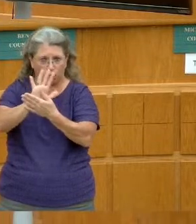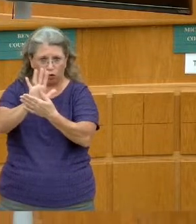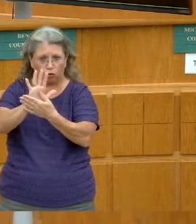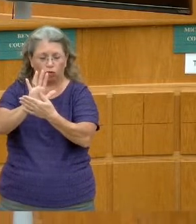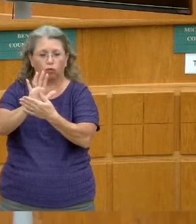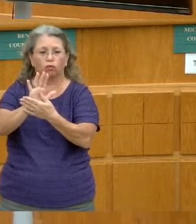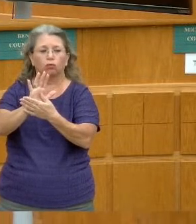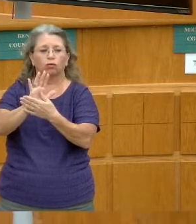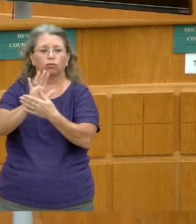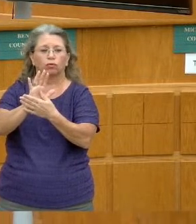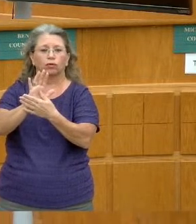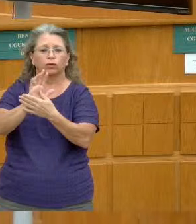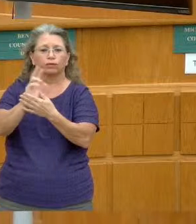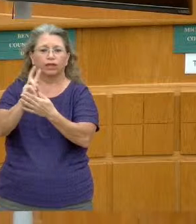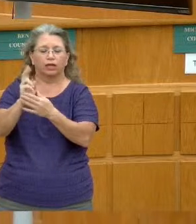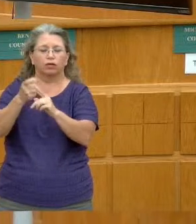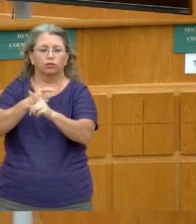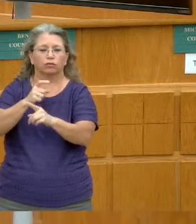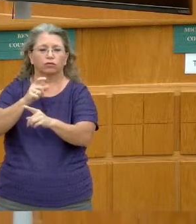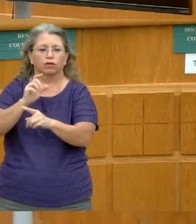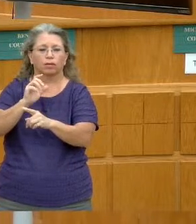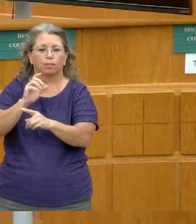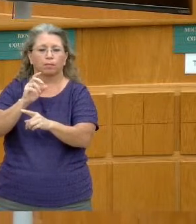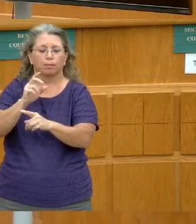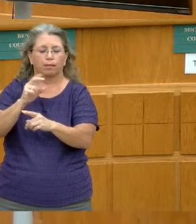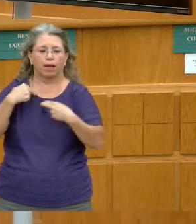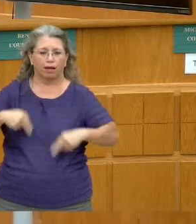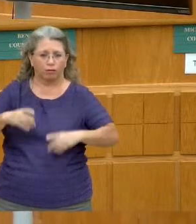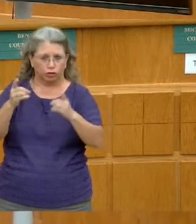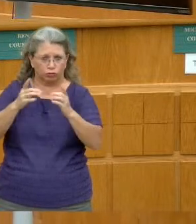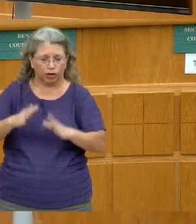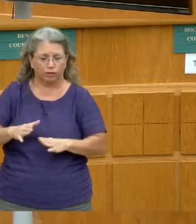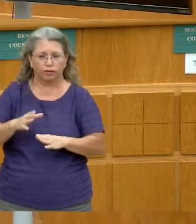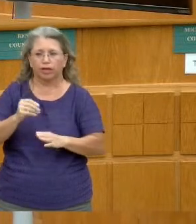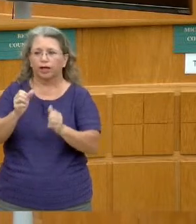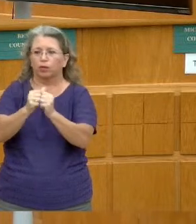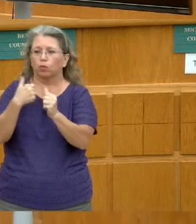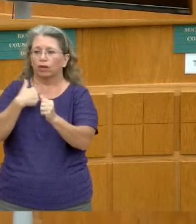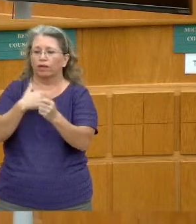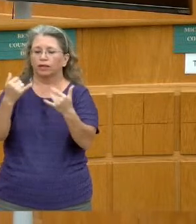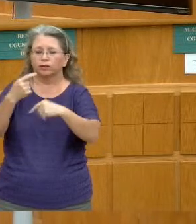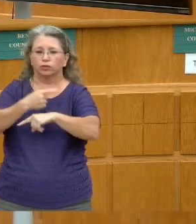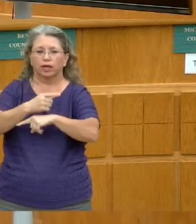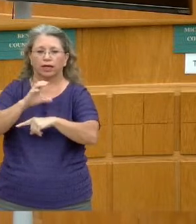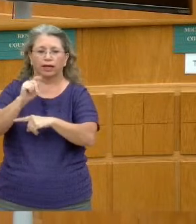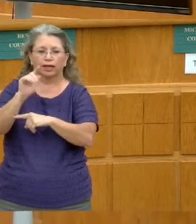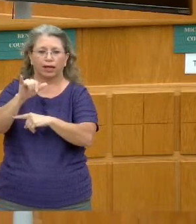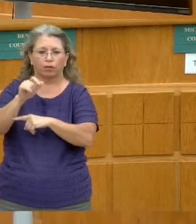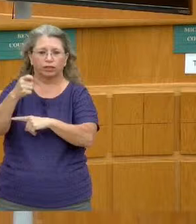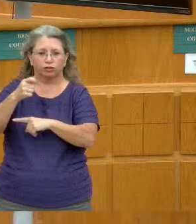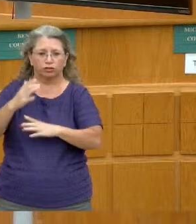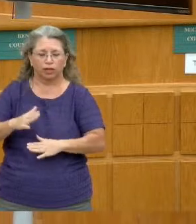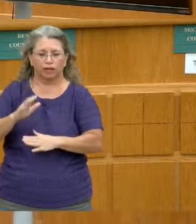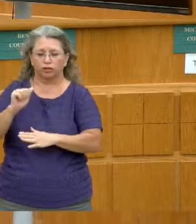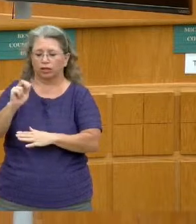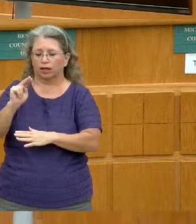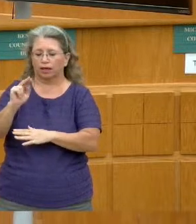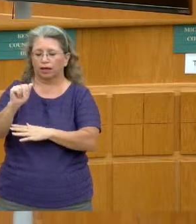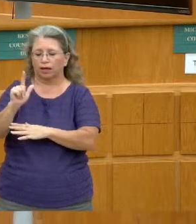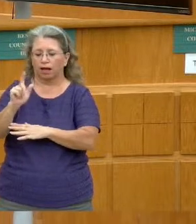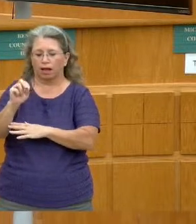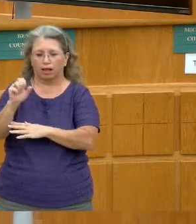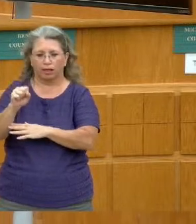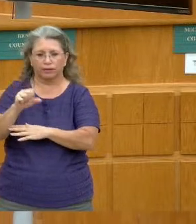Director. And then with us today also is Nueces County Judge Barbara Canales and Mayor Joe McComb, and